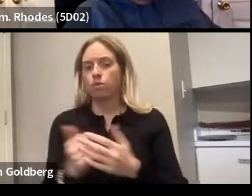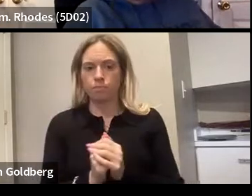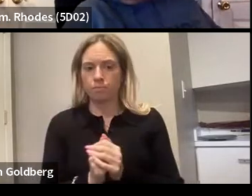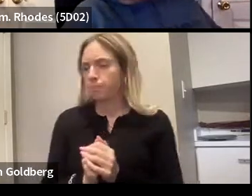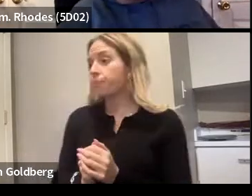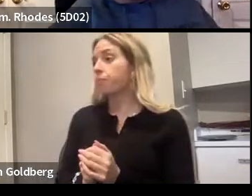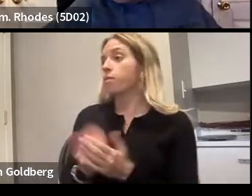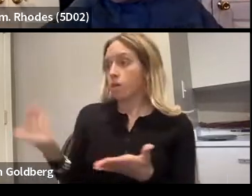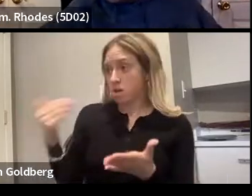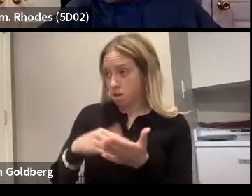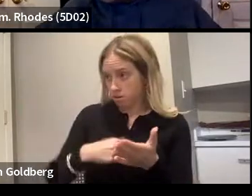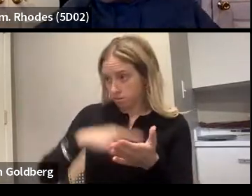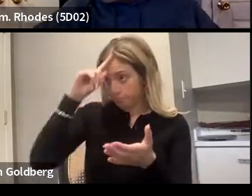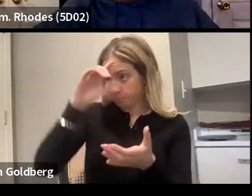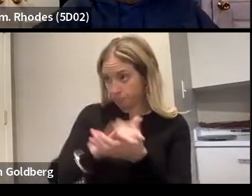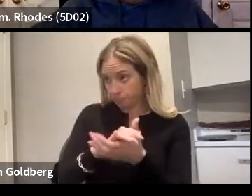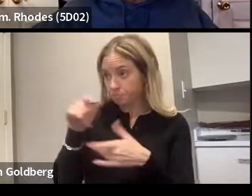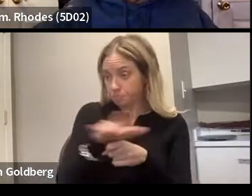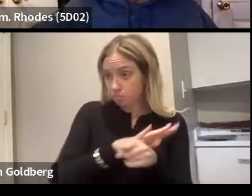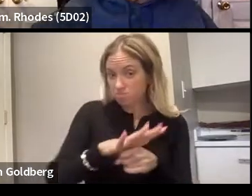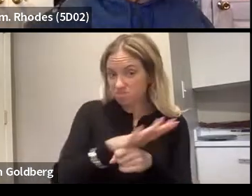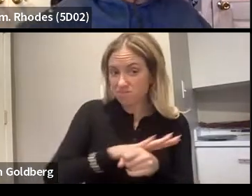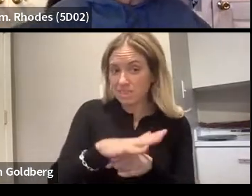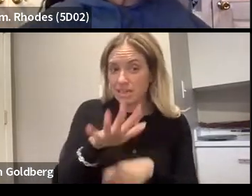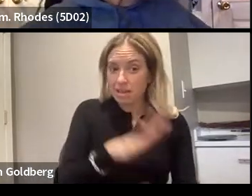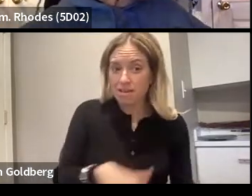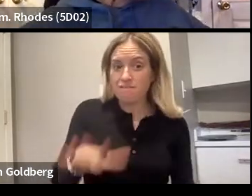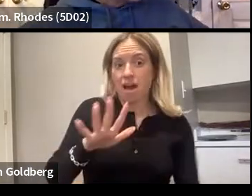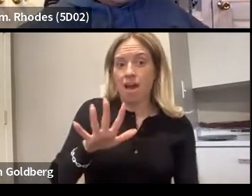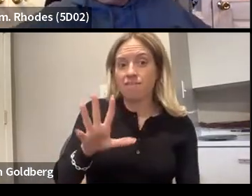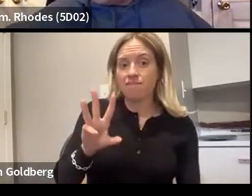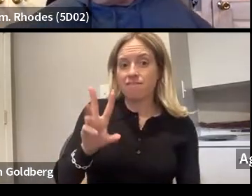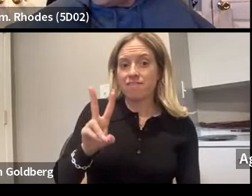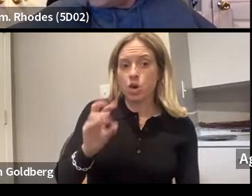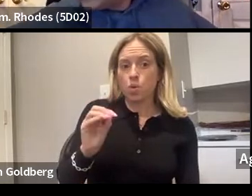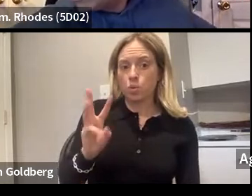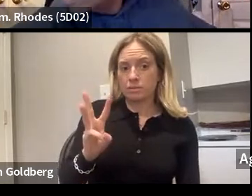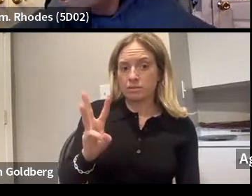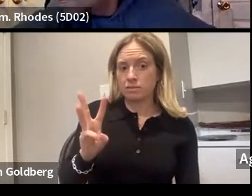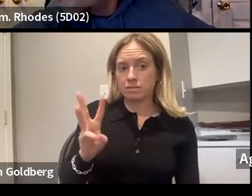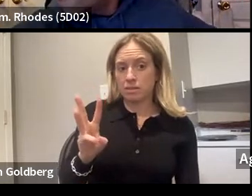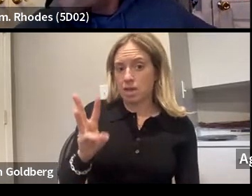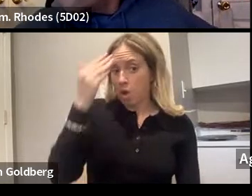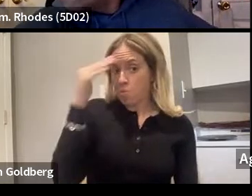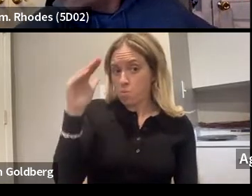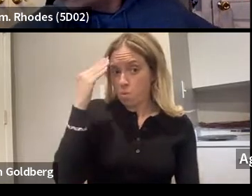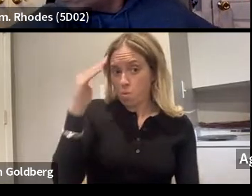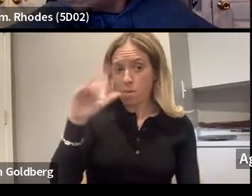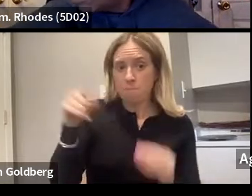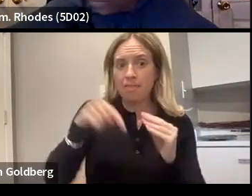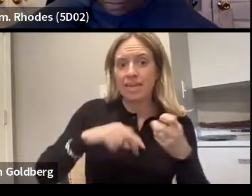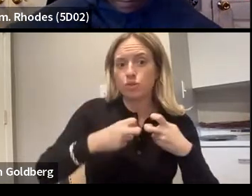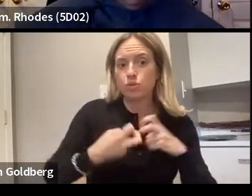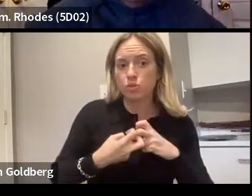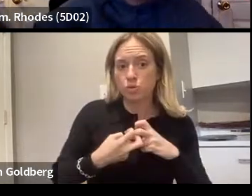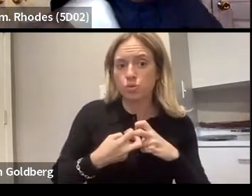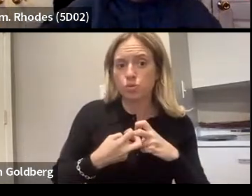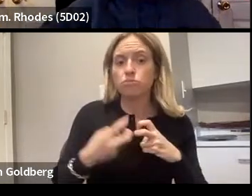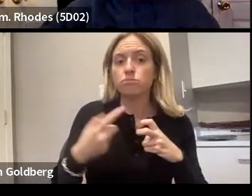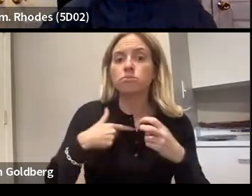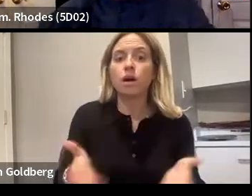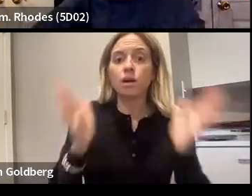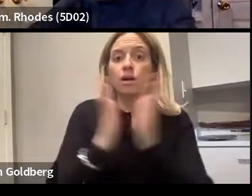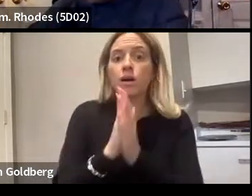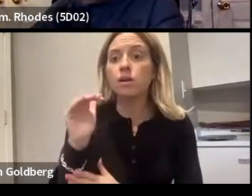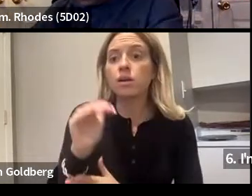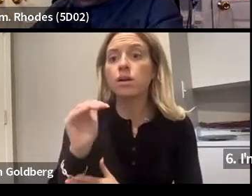Again, I believe that this location is within 5D06. I am not aware of this issue, and I would ask that